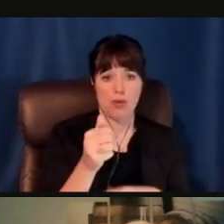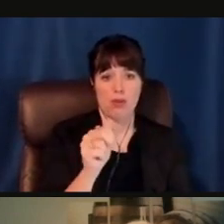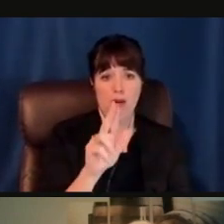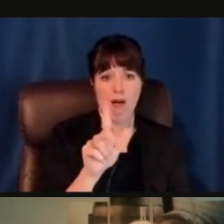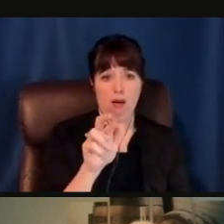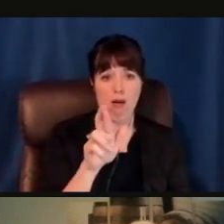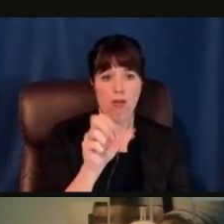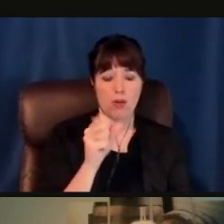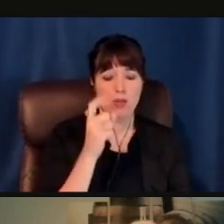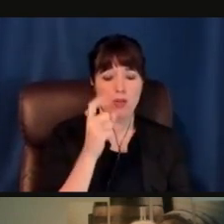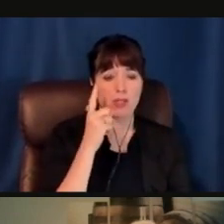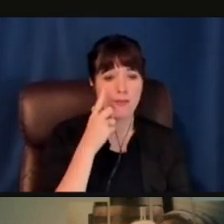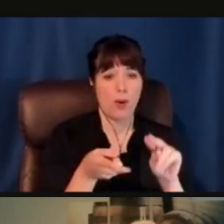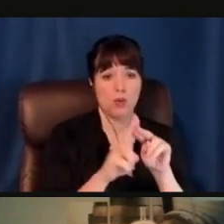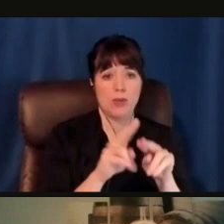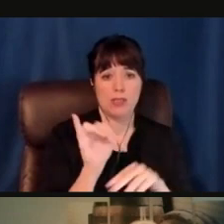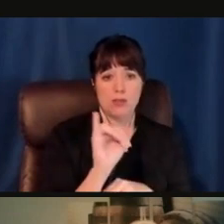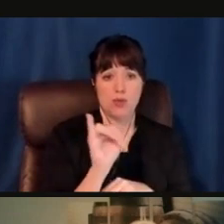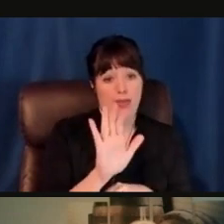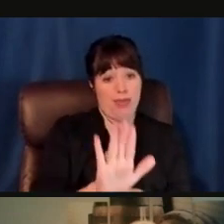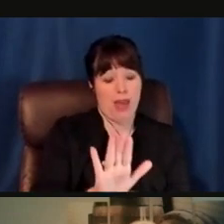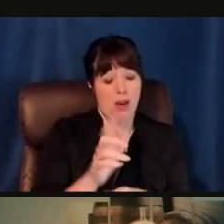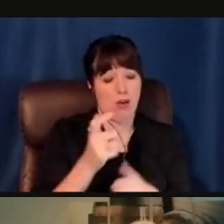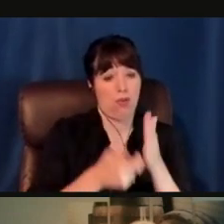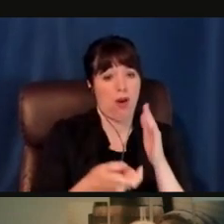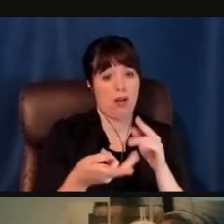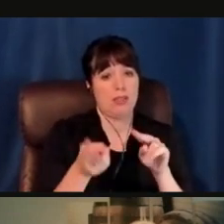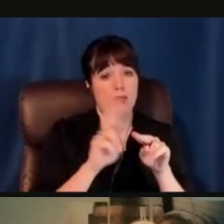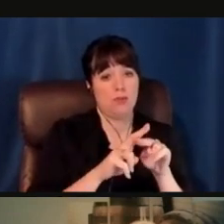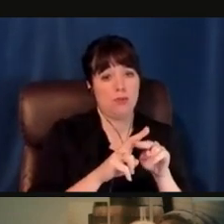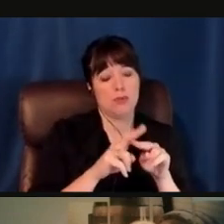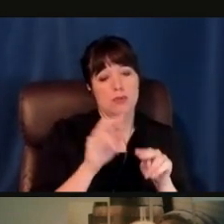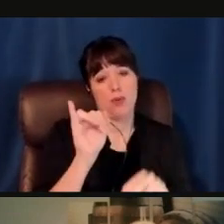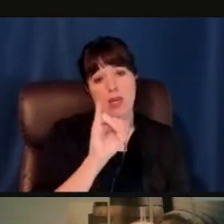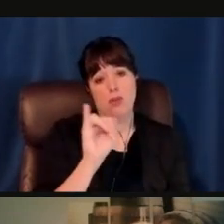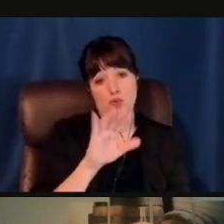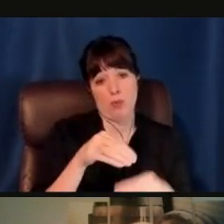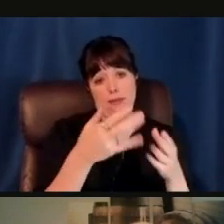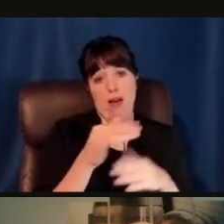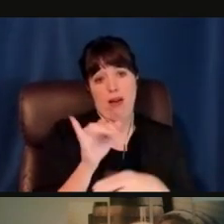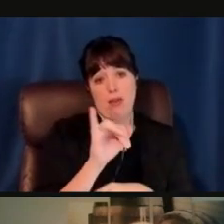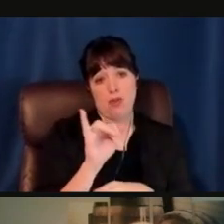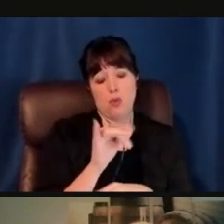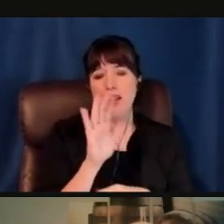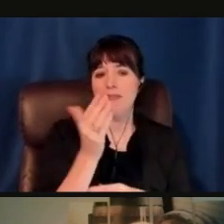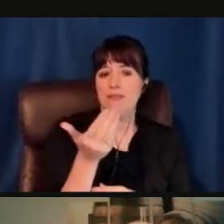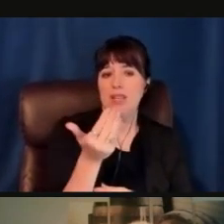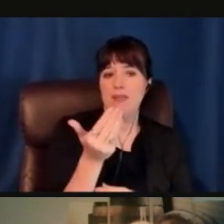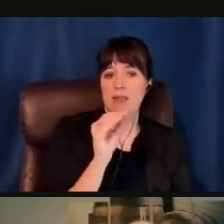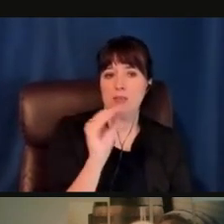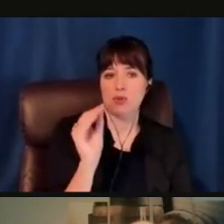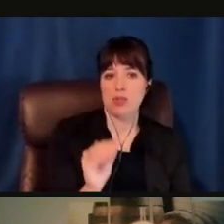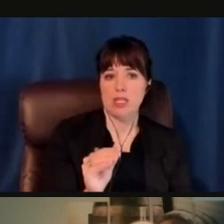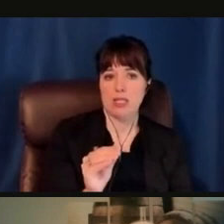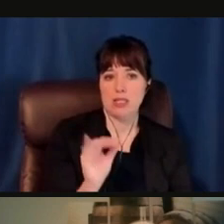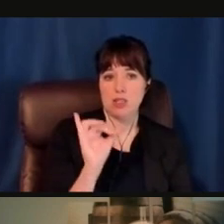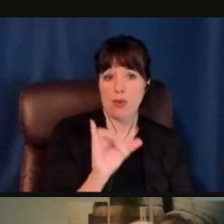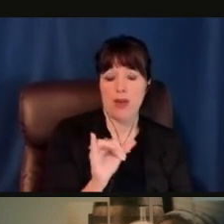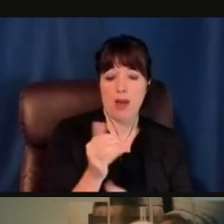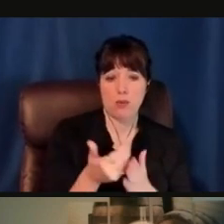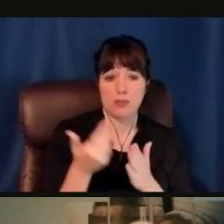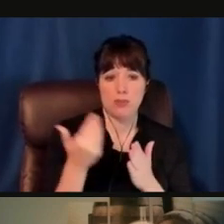increased insurance, their cost increase to provide the insurance is somewhere around 15%. So that was previous